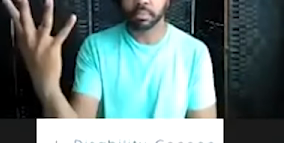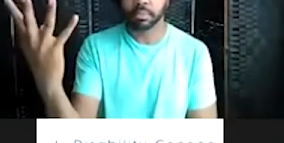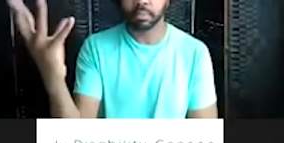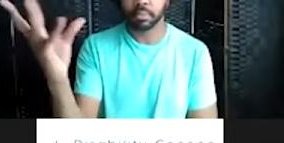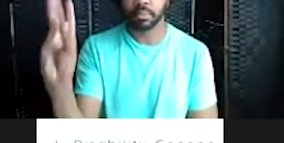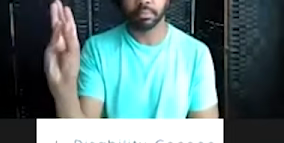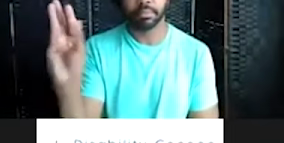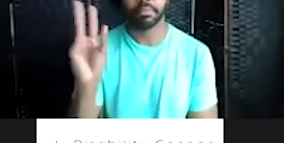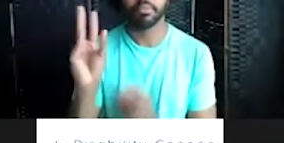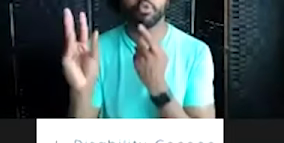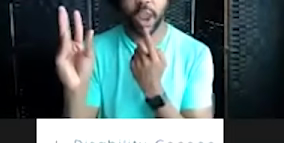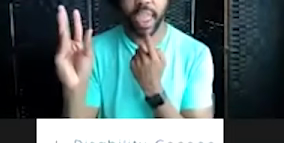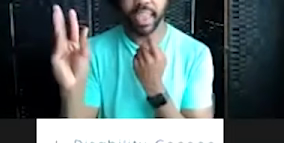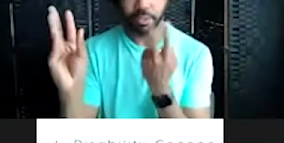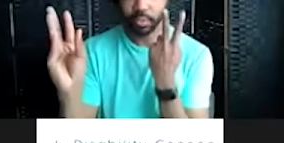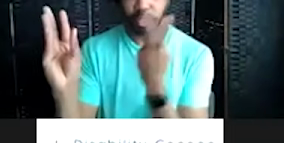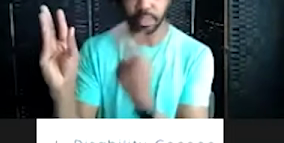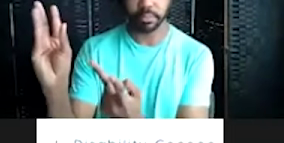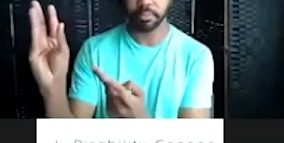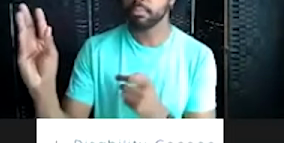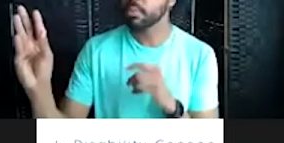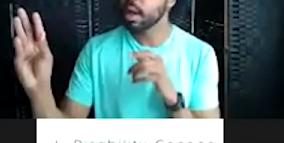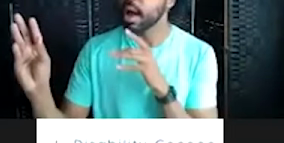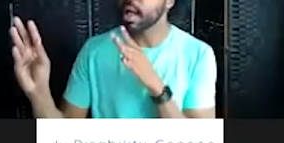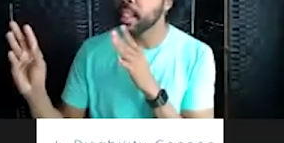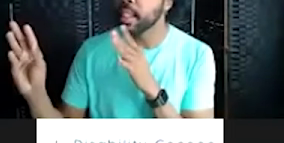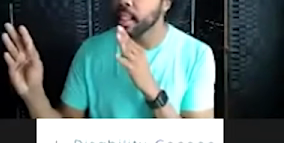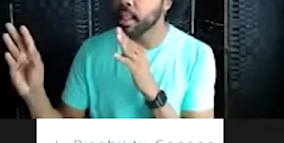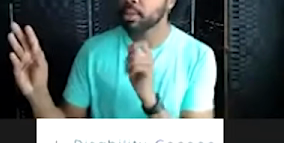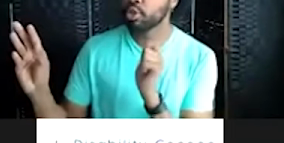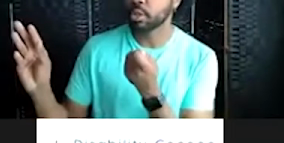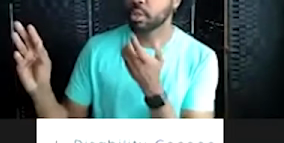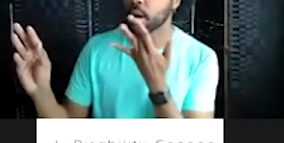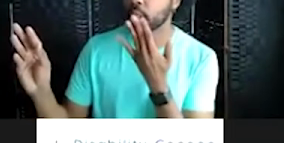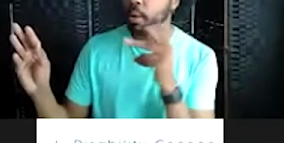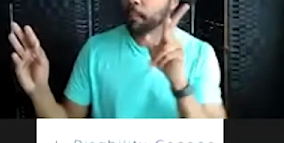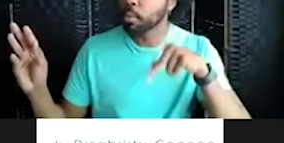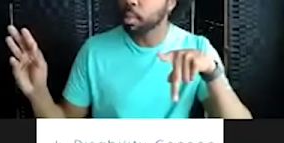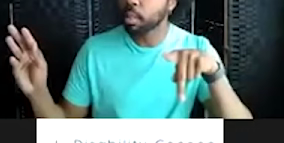Okay. Alexa, turn Connie's lamp purple.